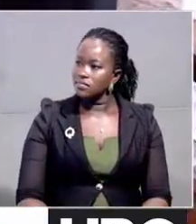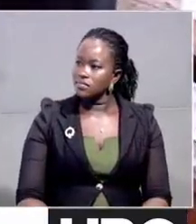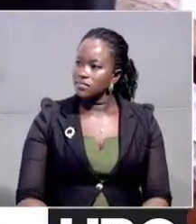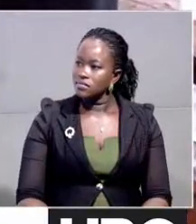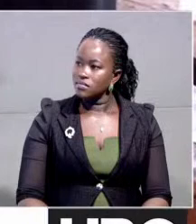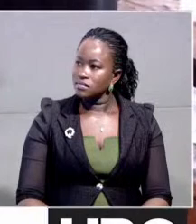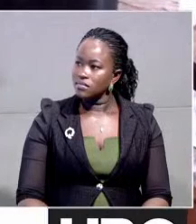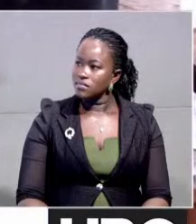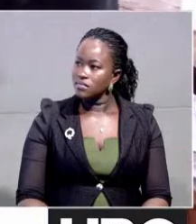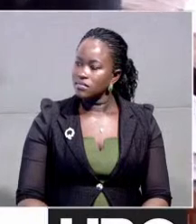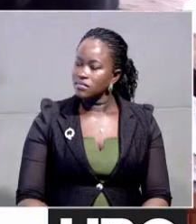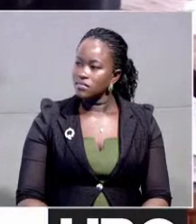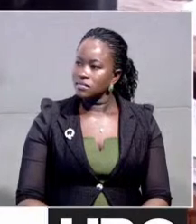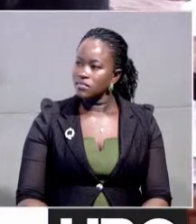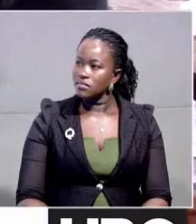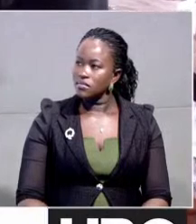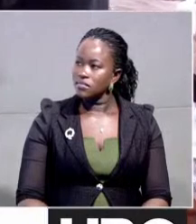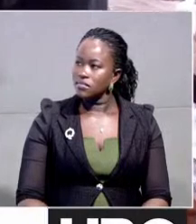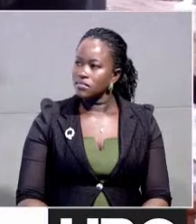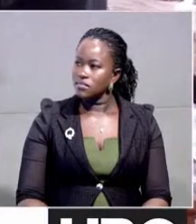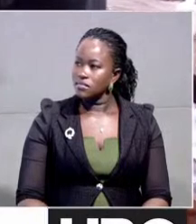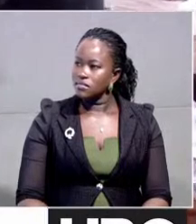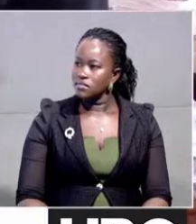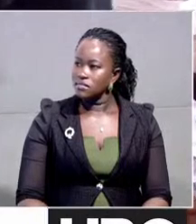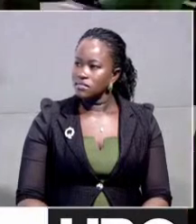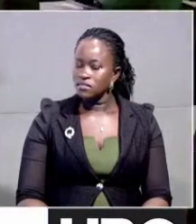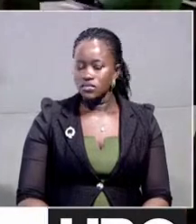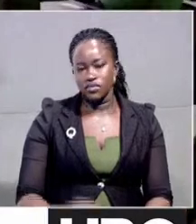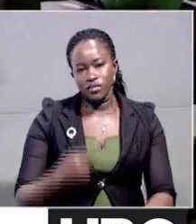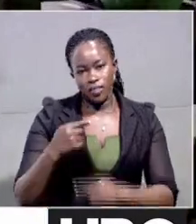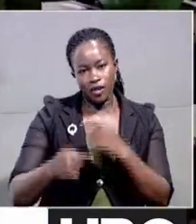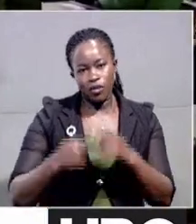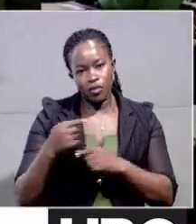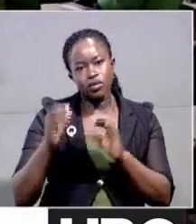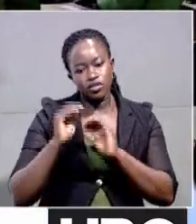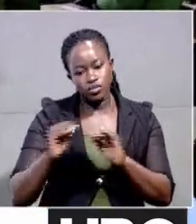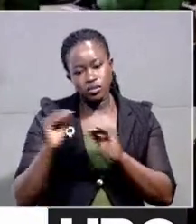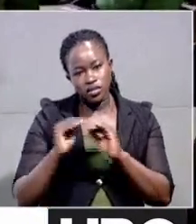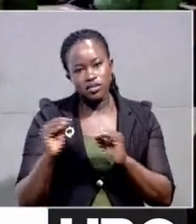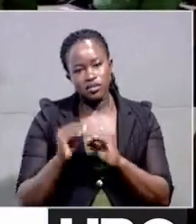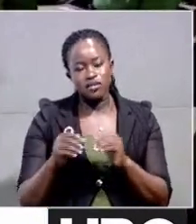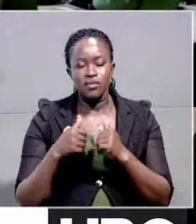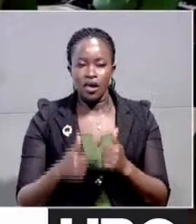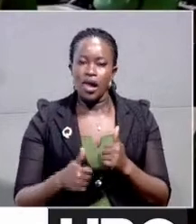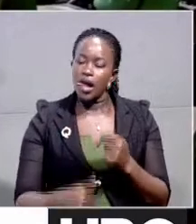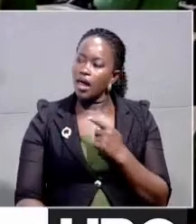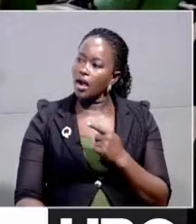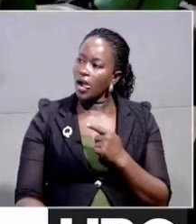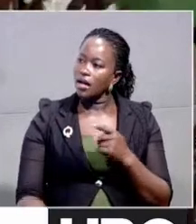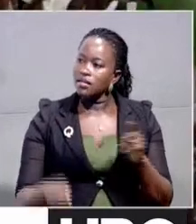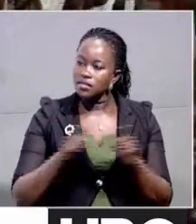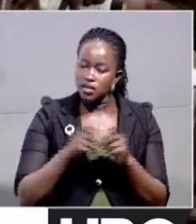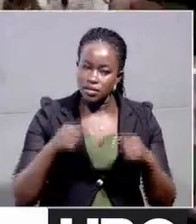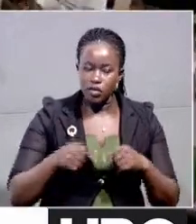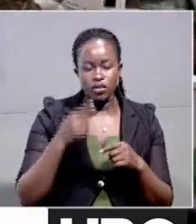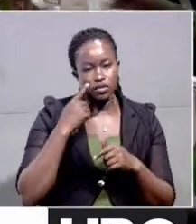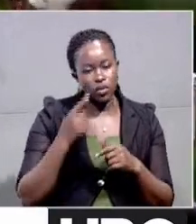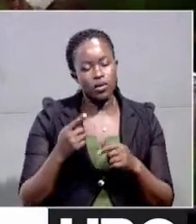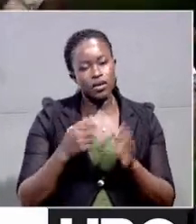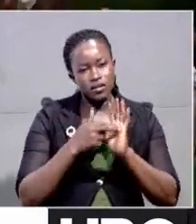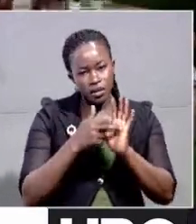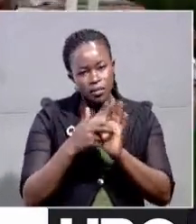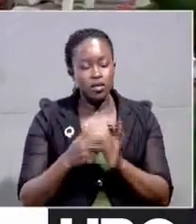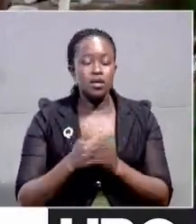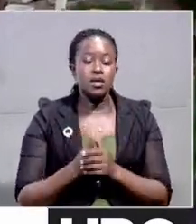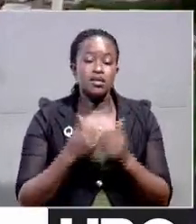advance. Any other that comes there, it goes around the field. We look at examples. Rionga George,